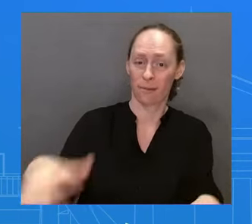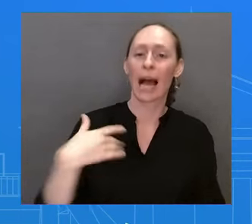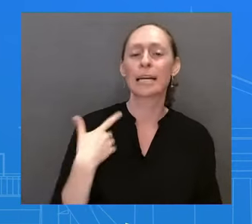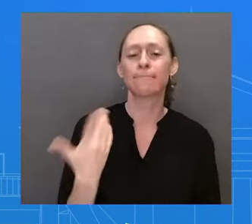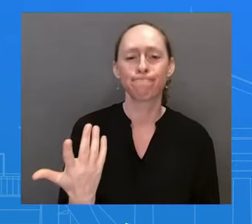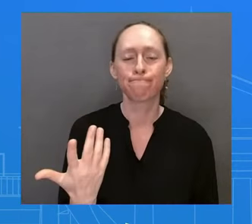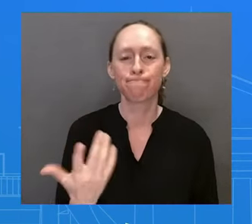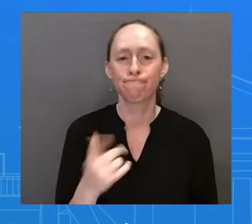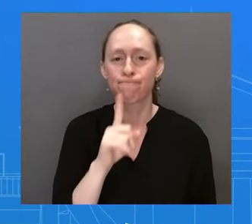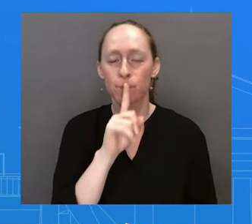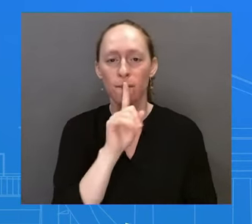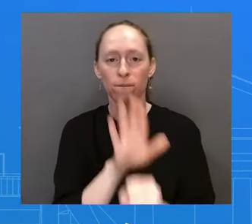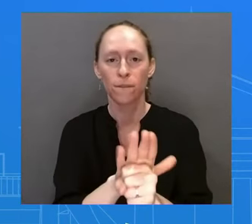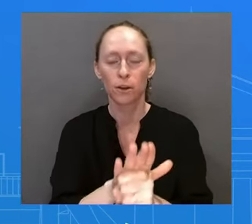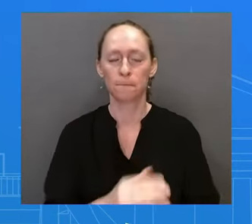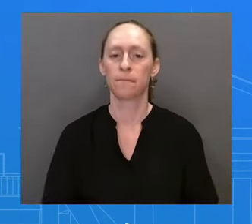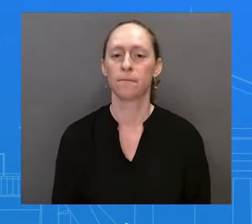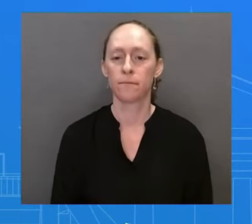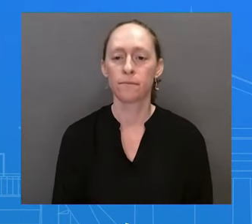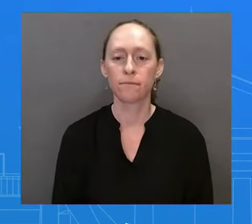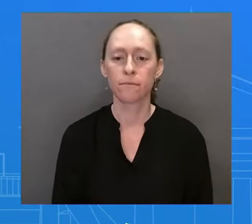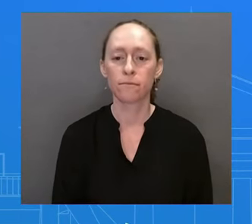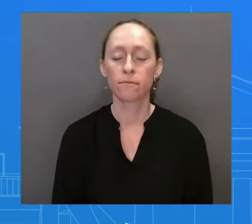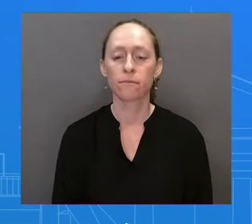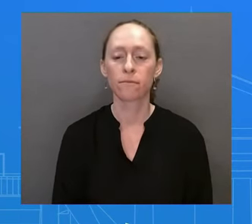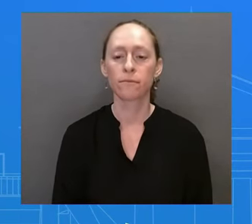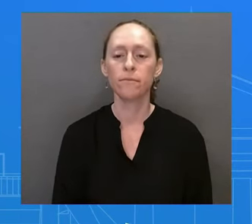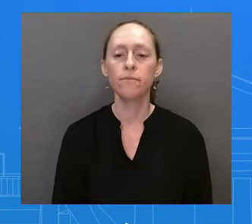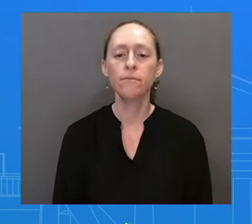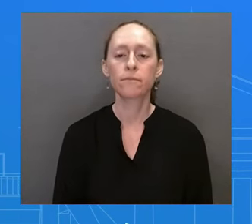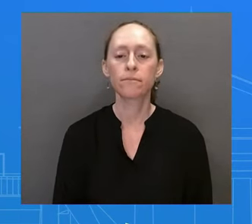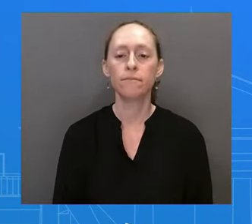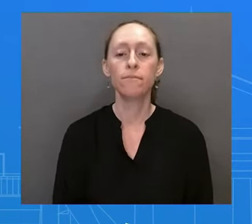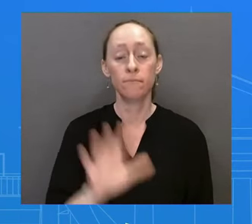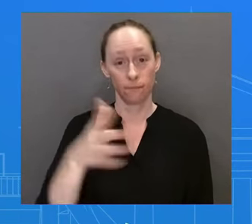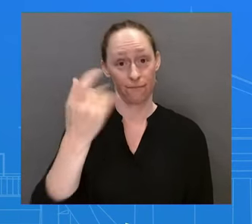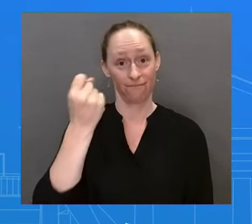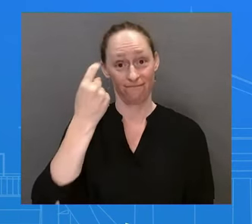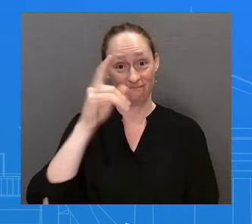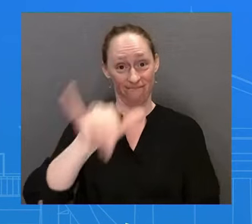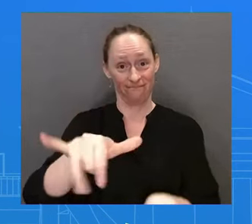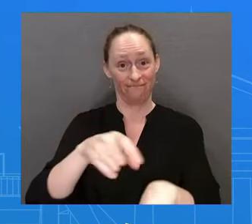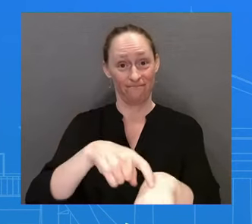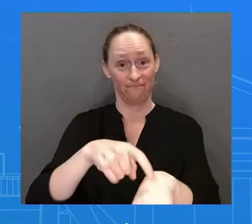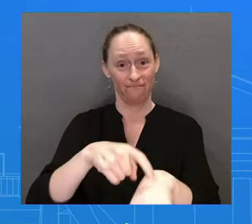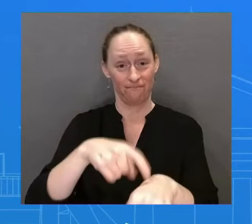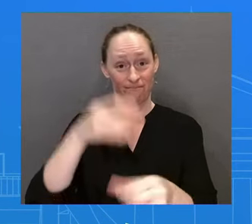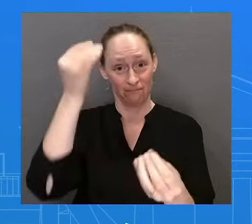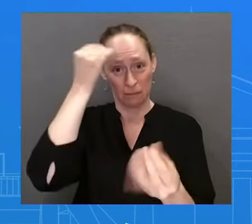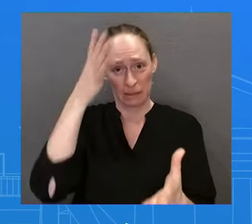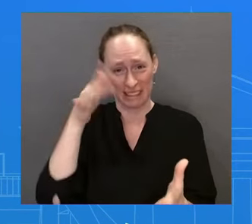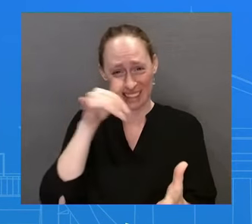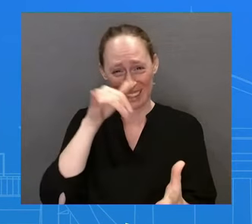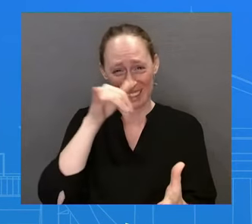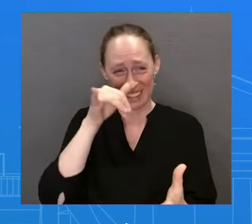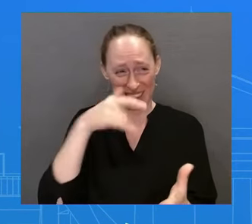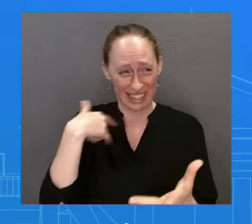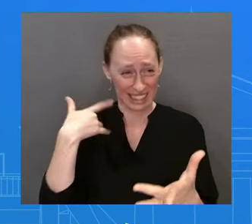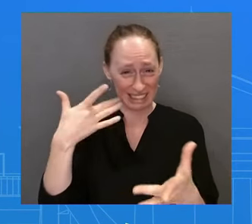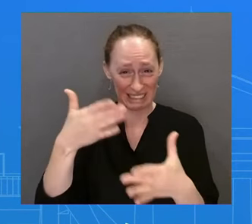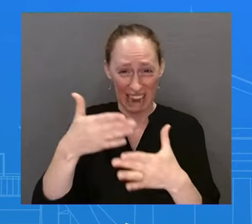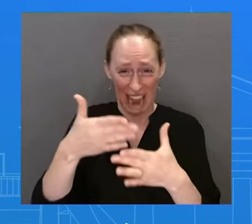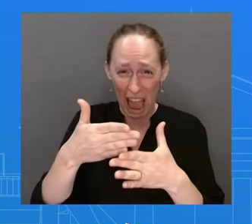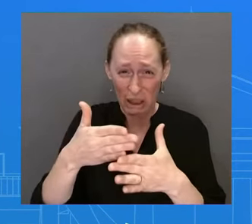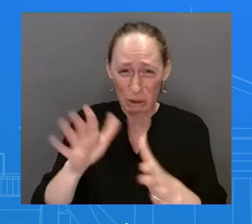the sensitive nature of this information is such that we just simply couldn't go into more